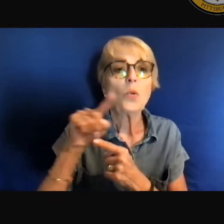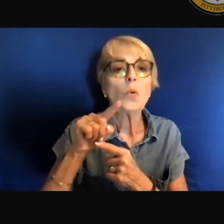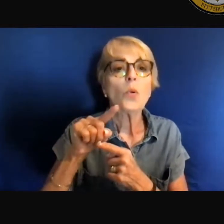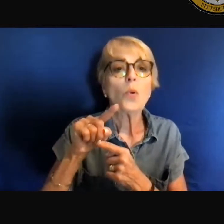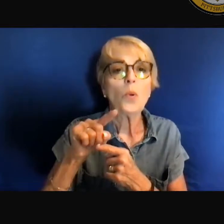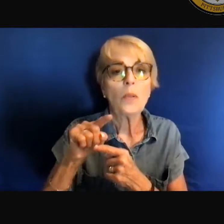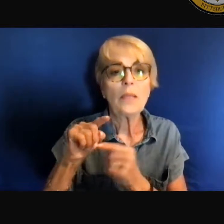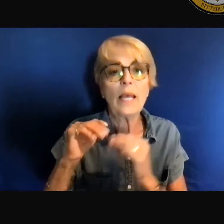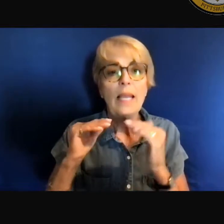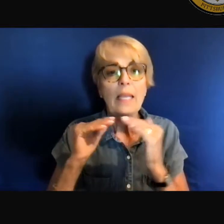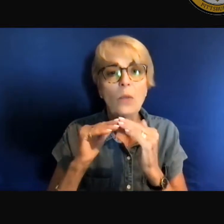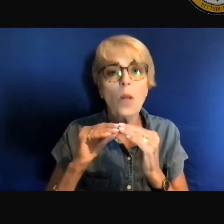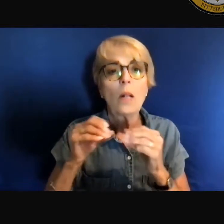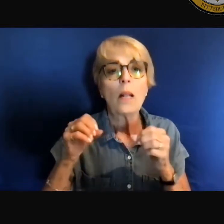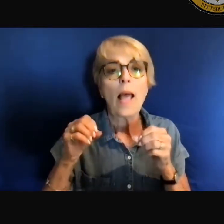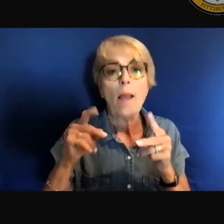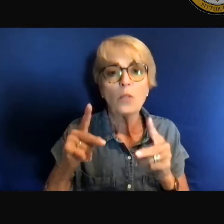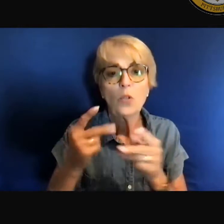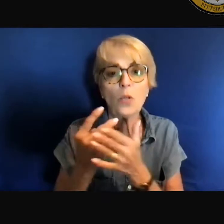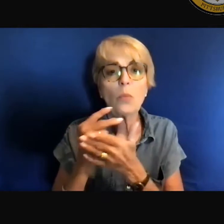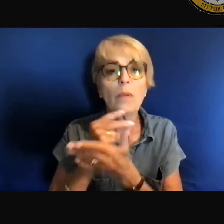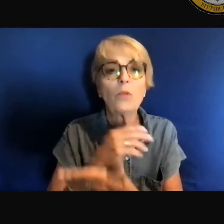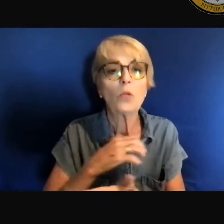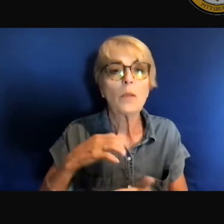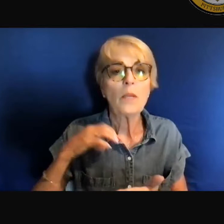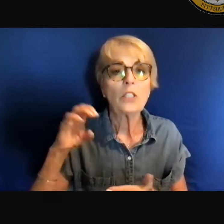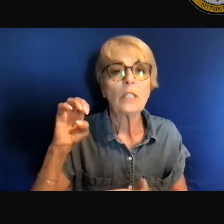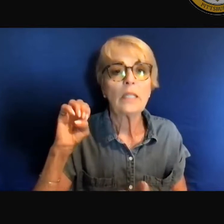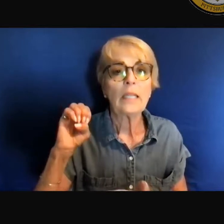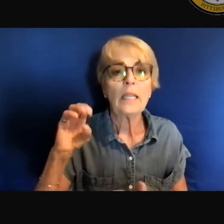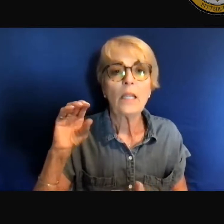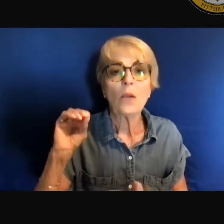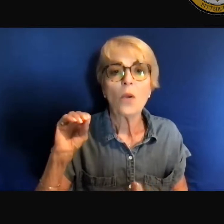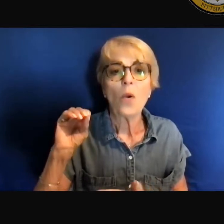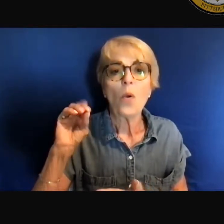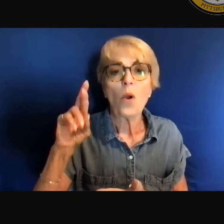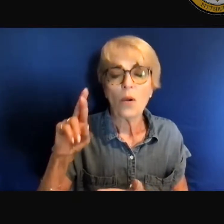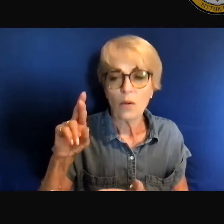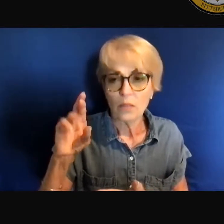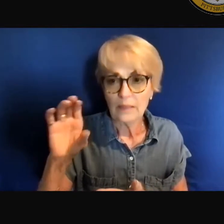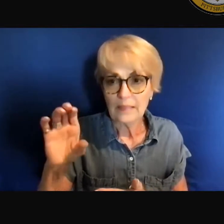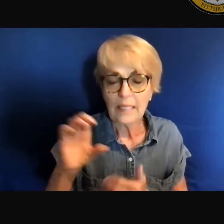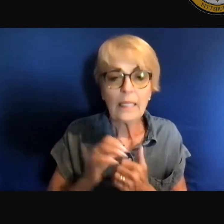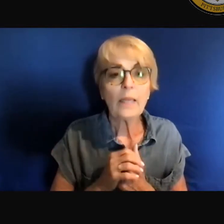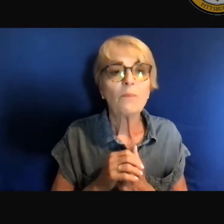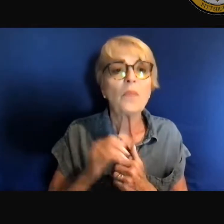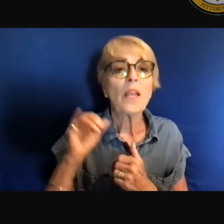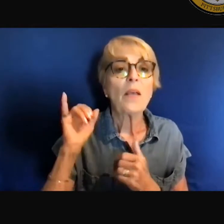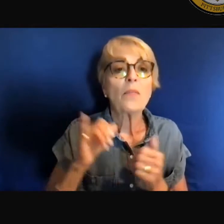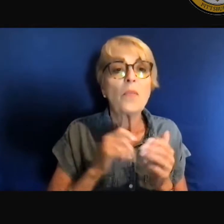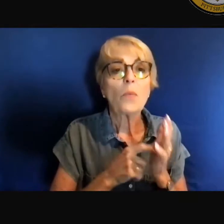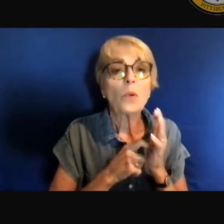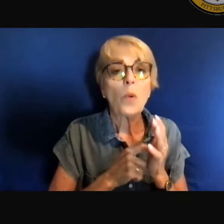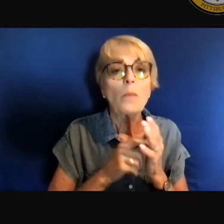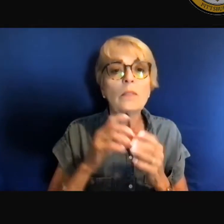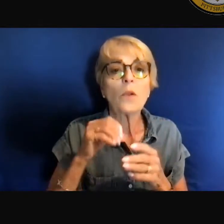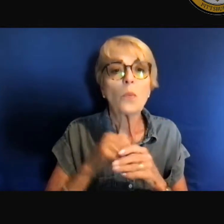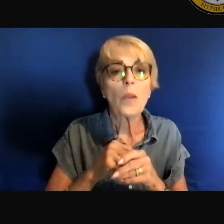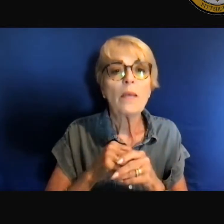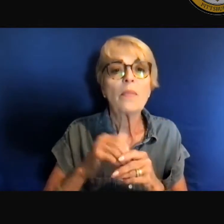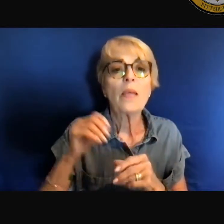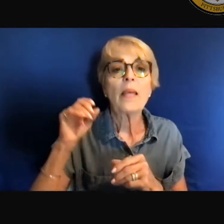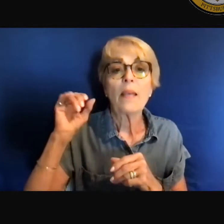Commission. Adherence to ethical standards and conflict of interest requirements are within the jurisdiction of the Ethics Hearing